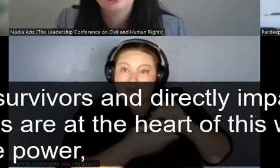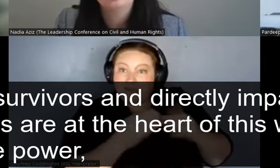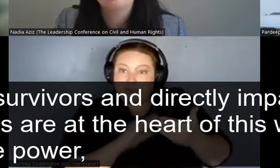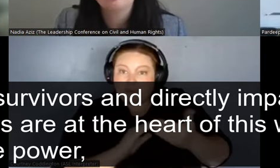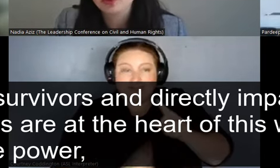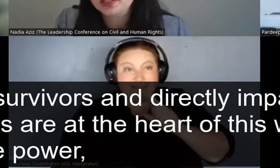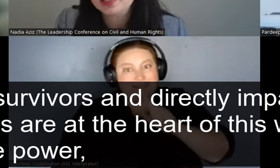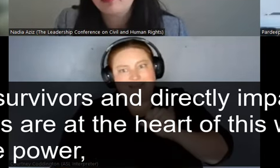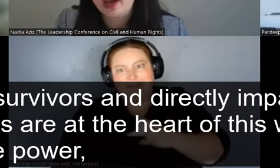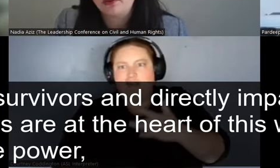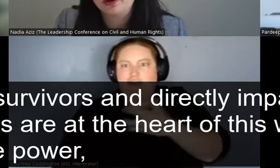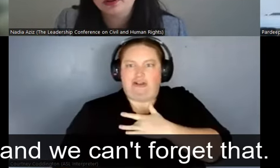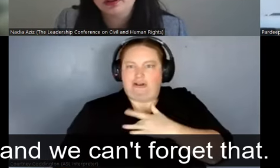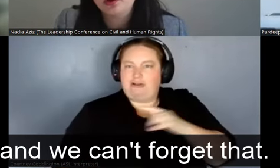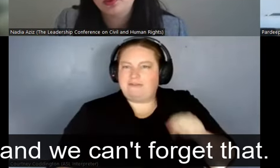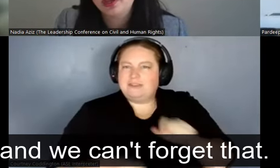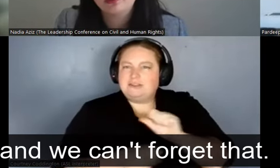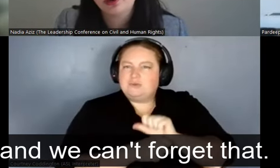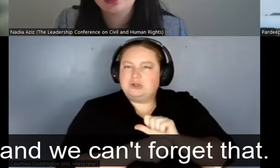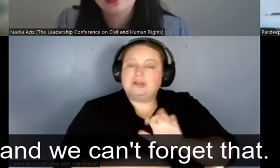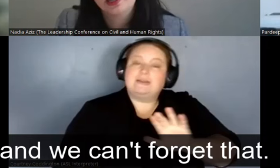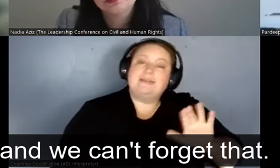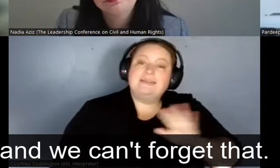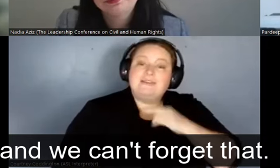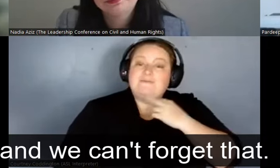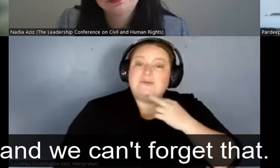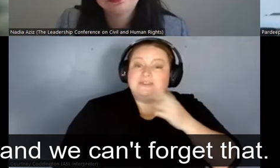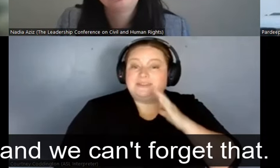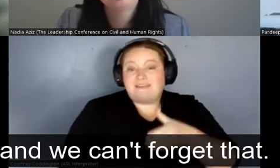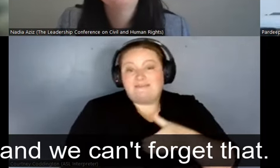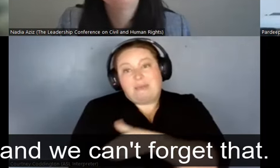work. Their voices have power, and we can't forget that.